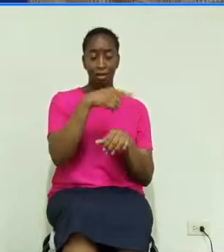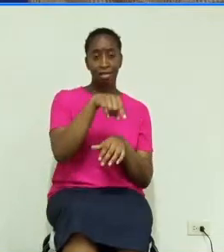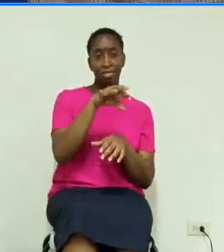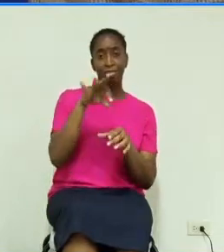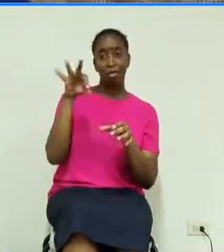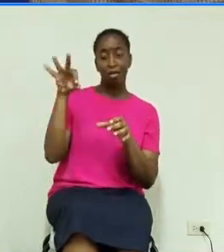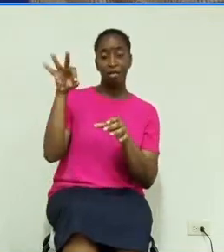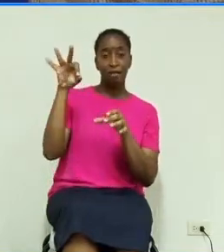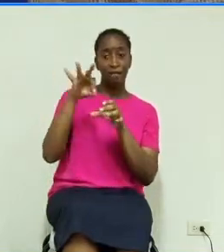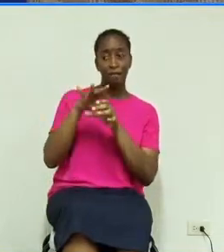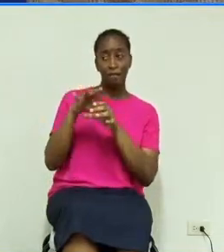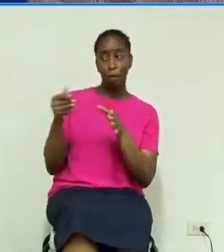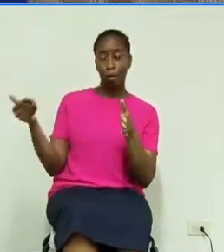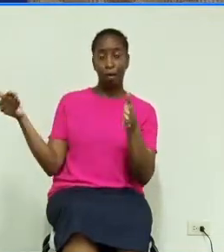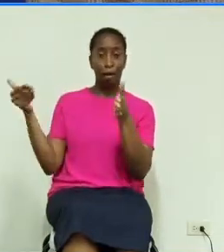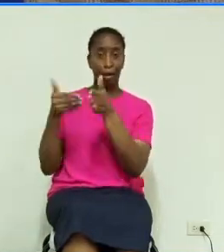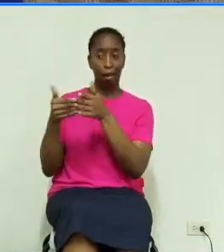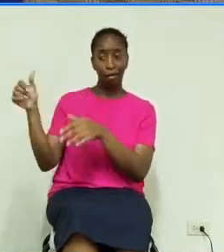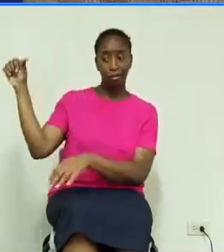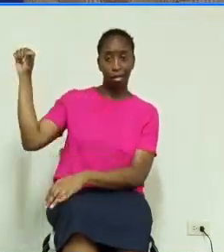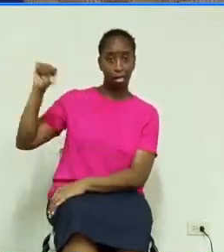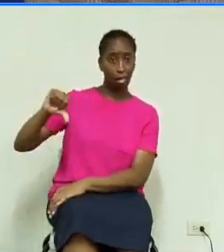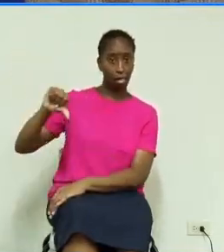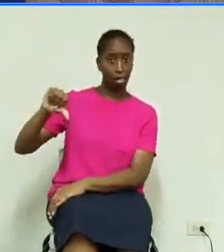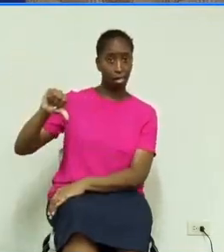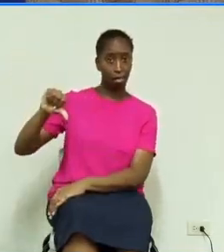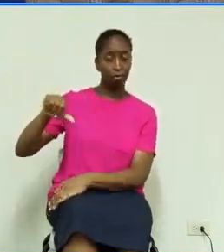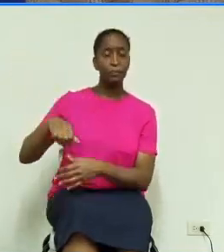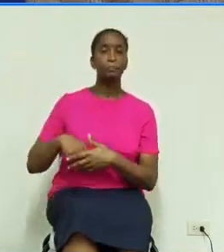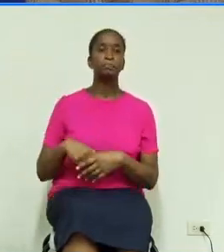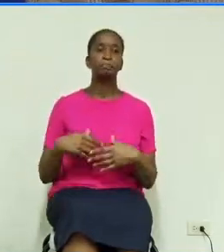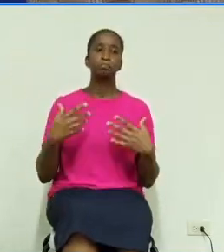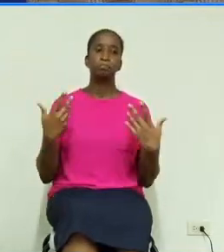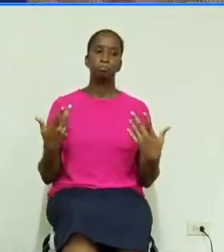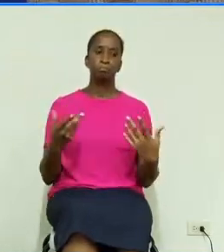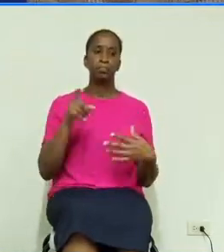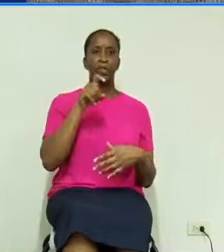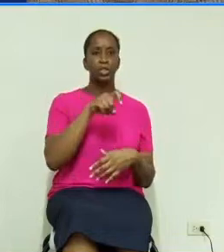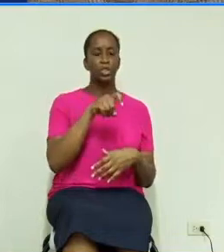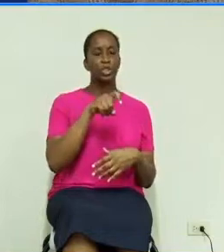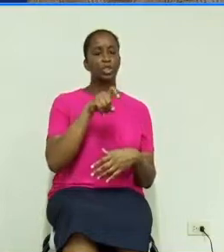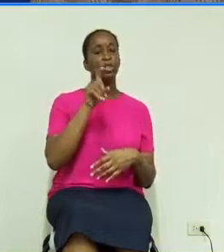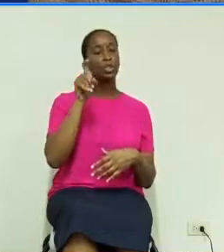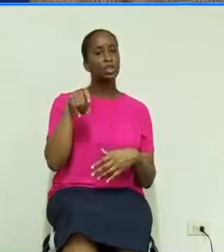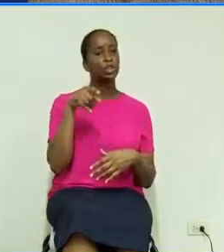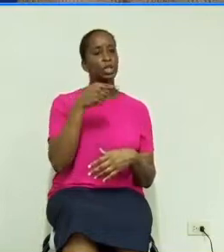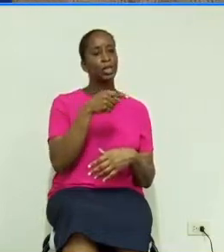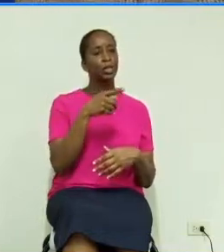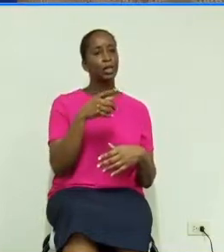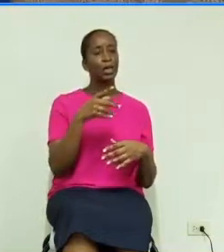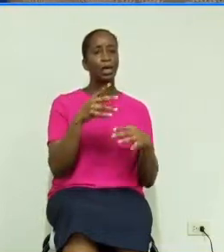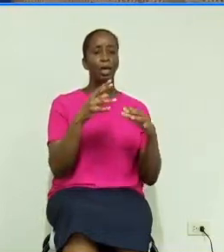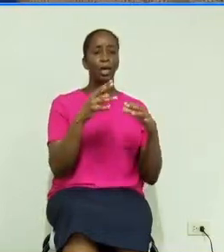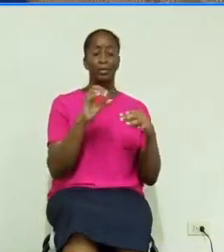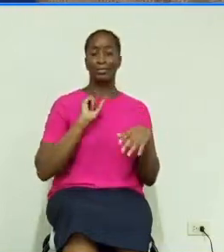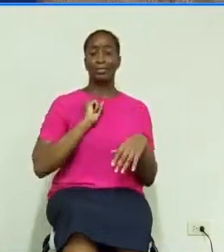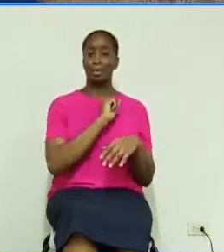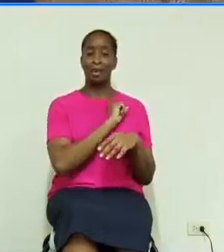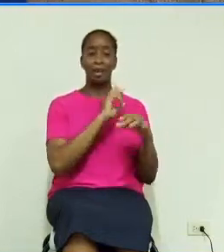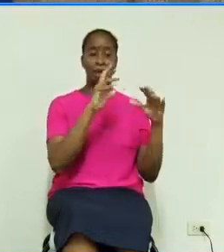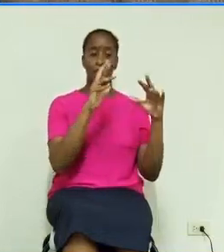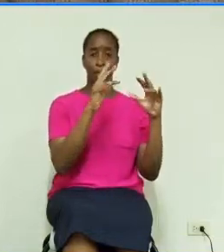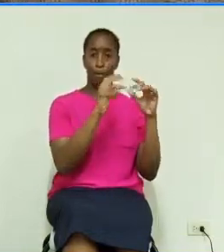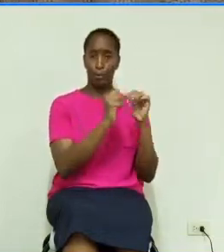unicameral parliament, a parliament which consists only of one house? And if it is discarded, should it